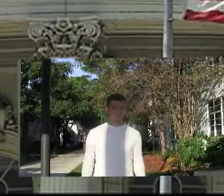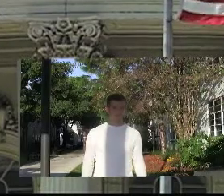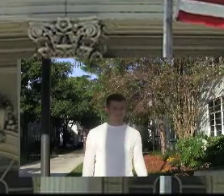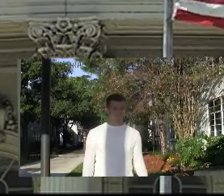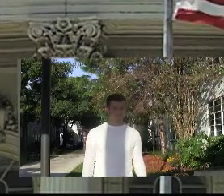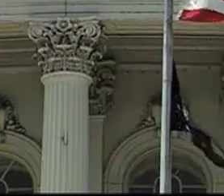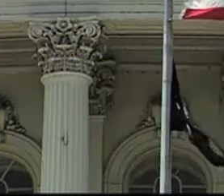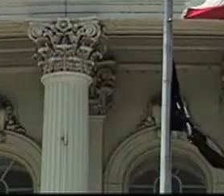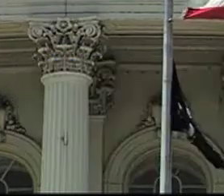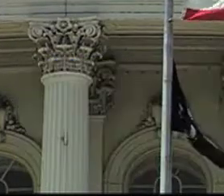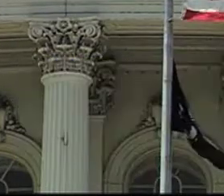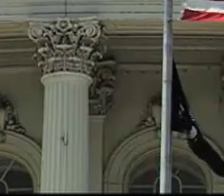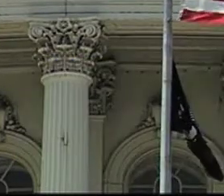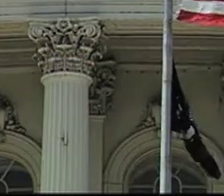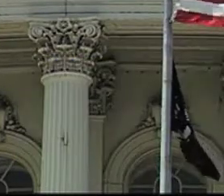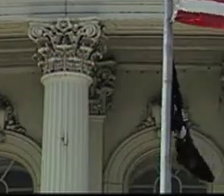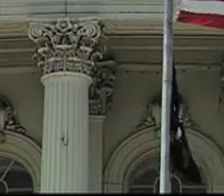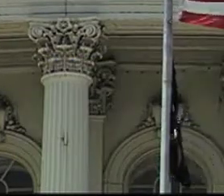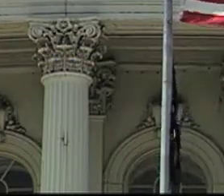standing for a moment of silence.